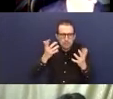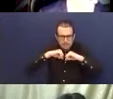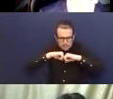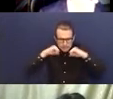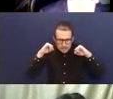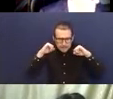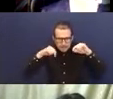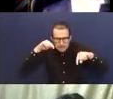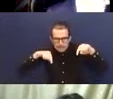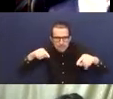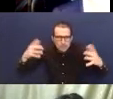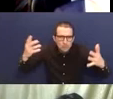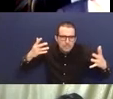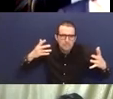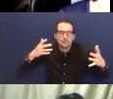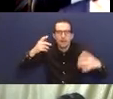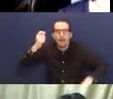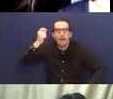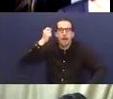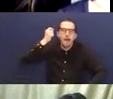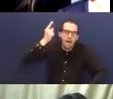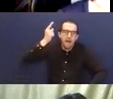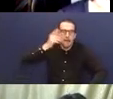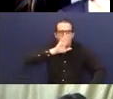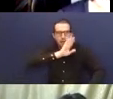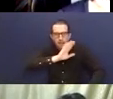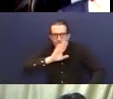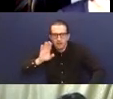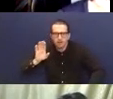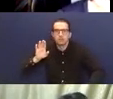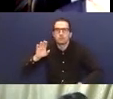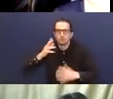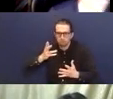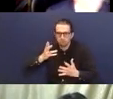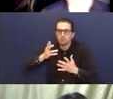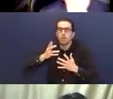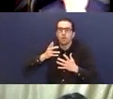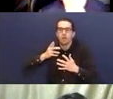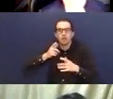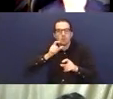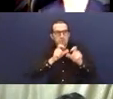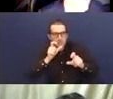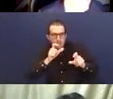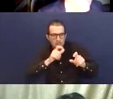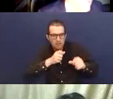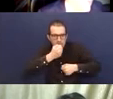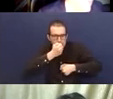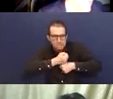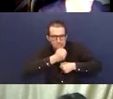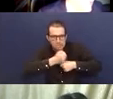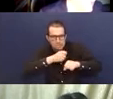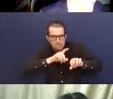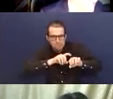use of data in their advocacy is vital. Data literacy and turning data into